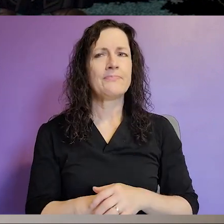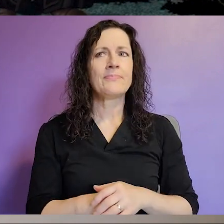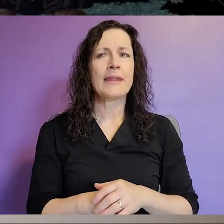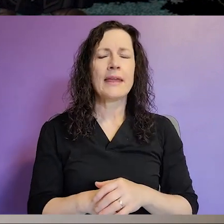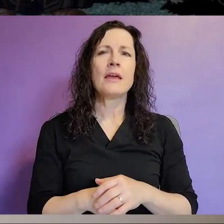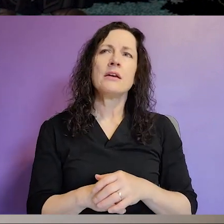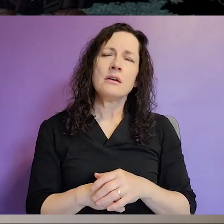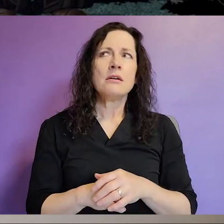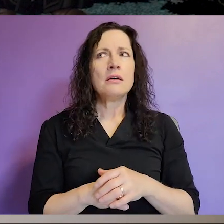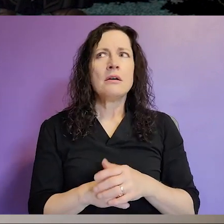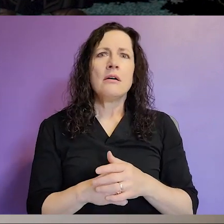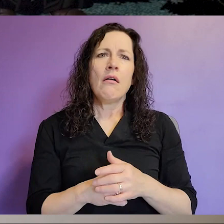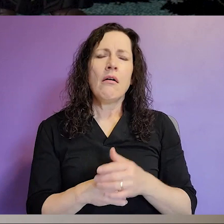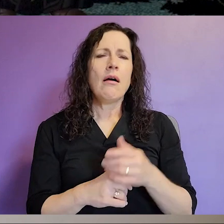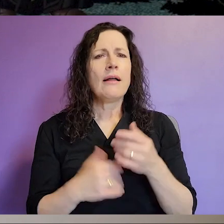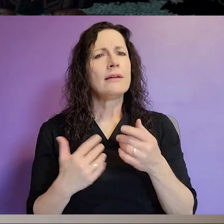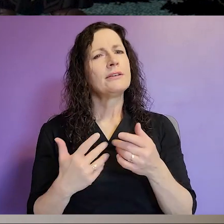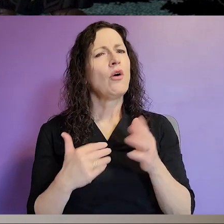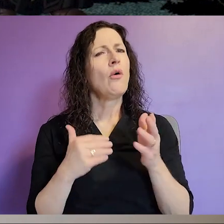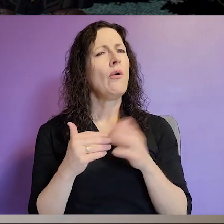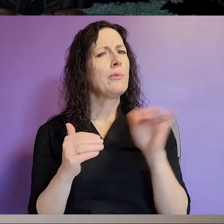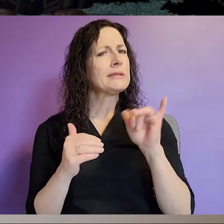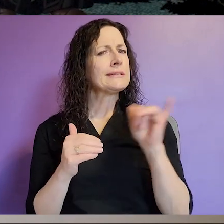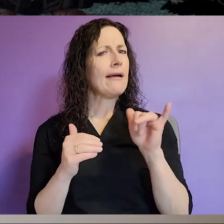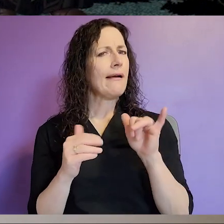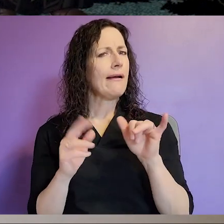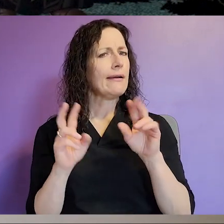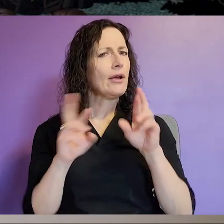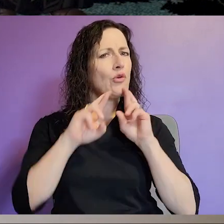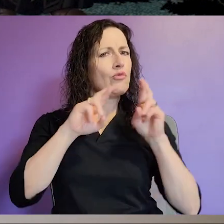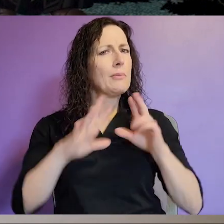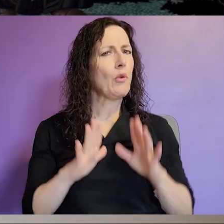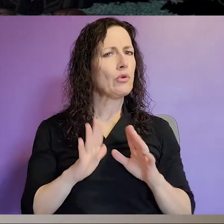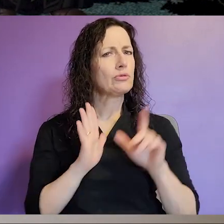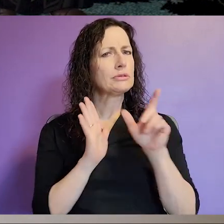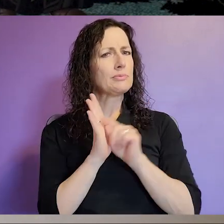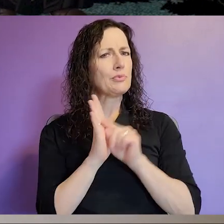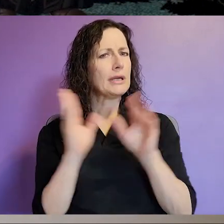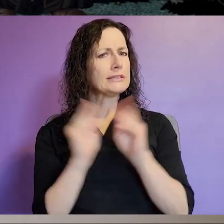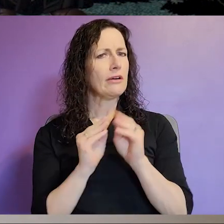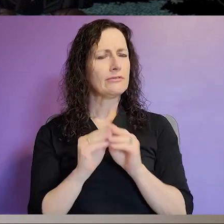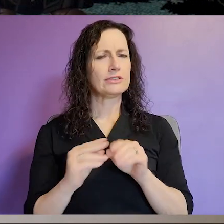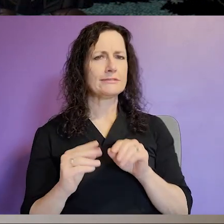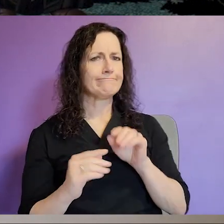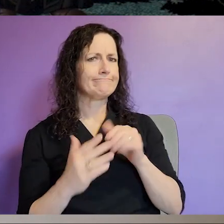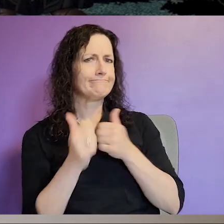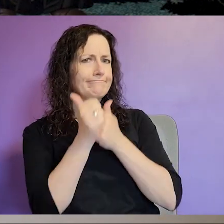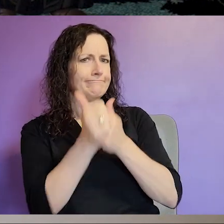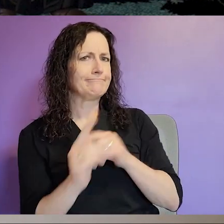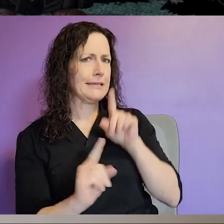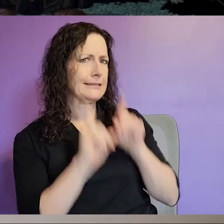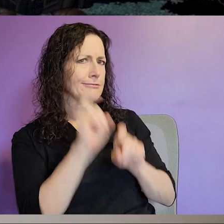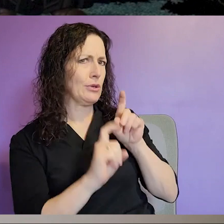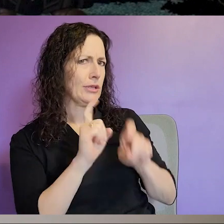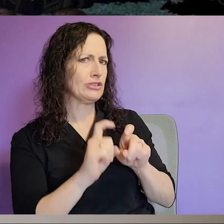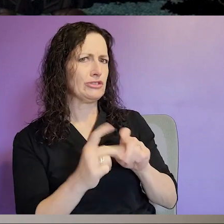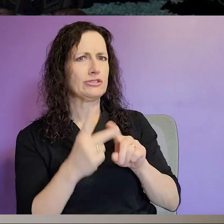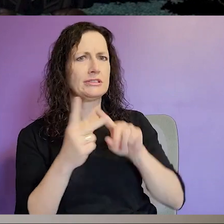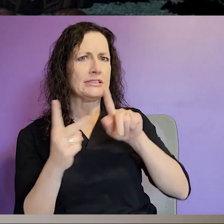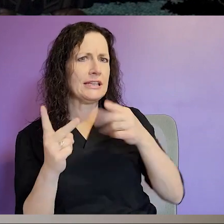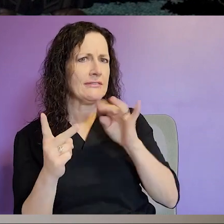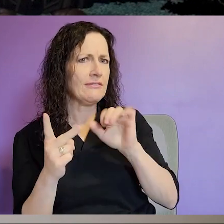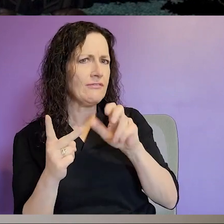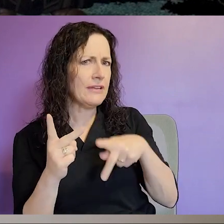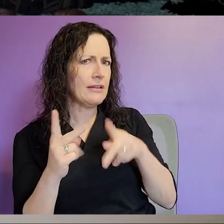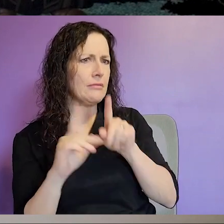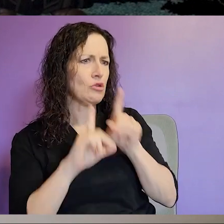And it's there's a little bit of a press conference thing to it, that Thomas